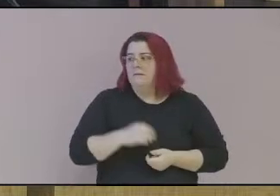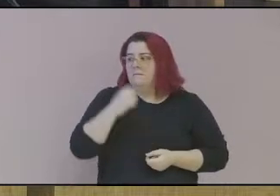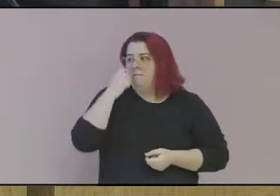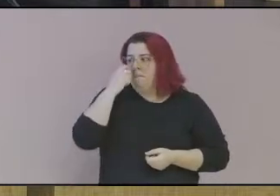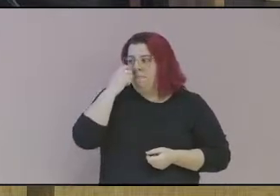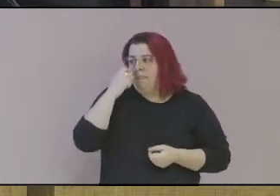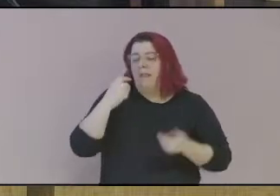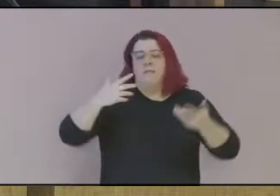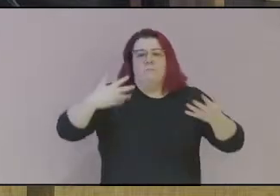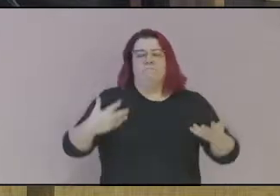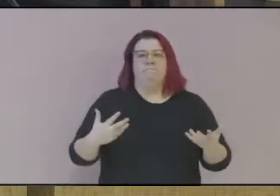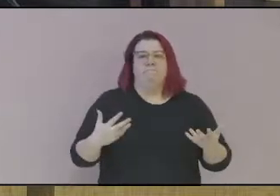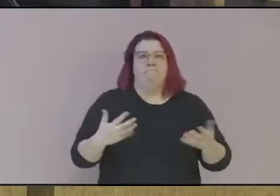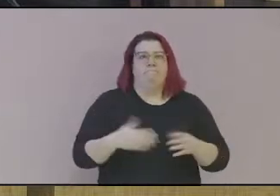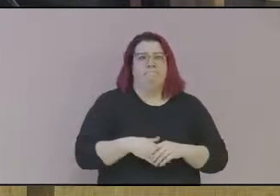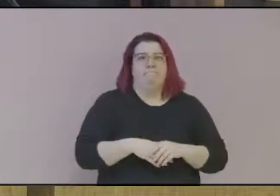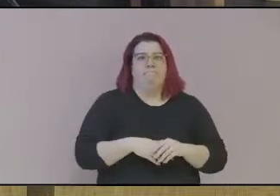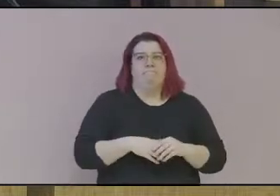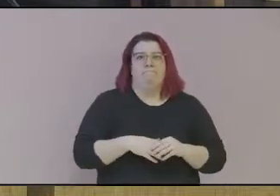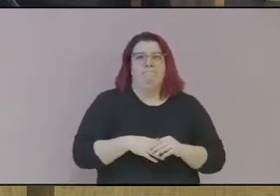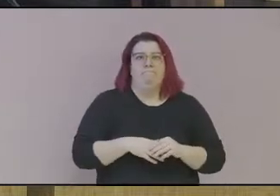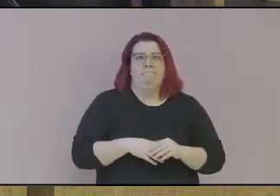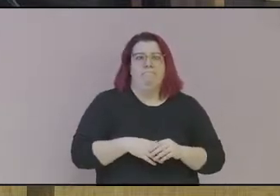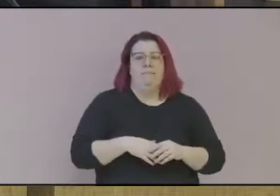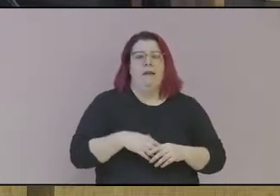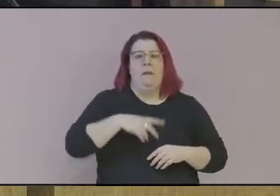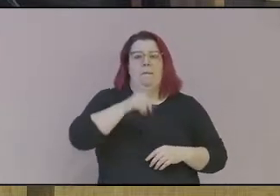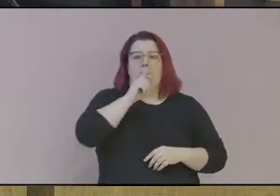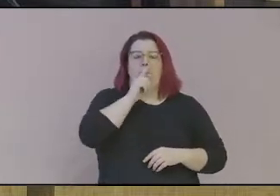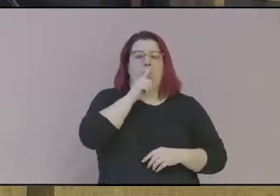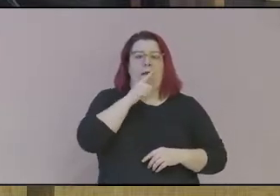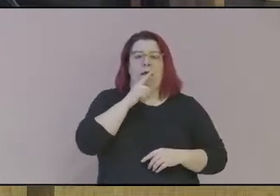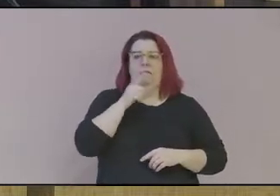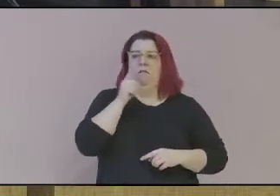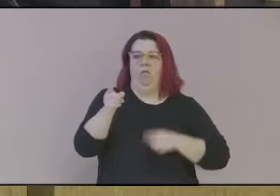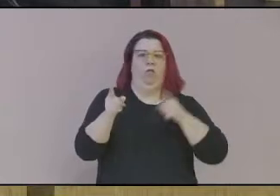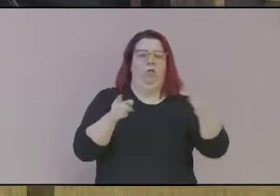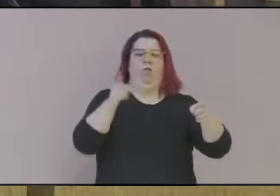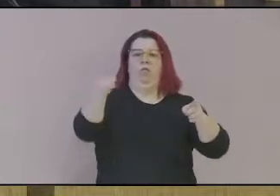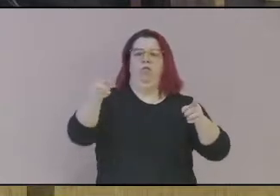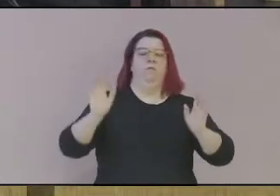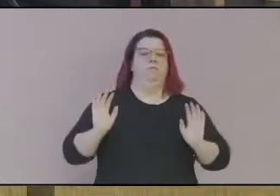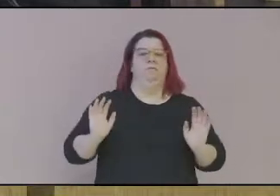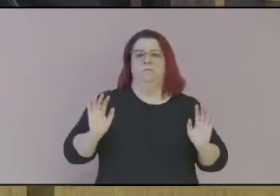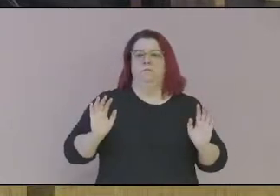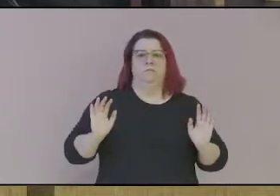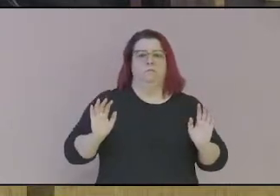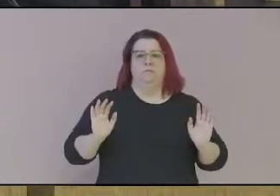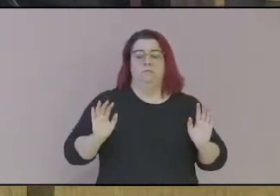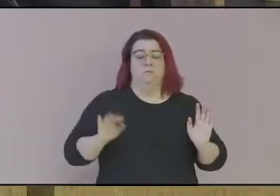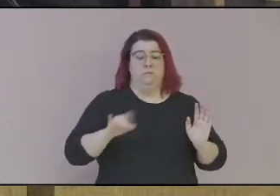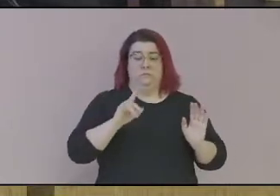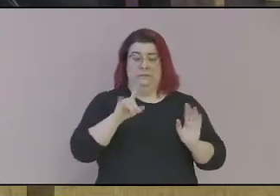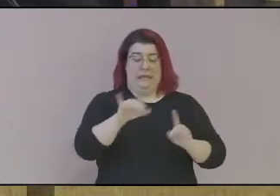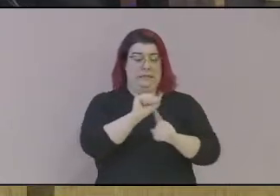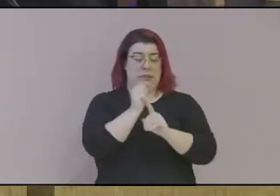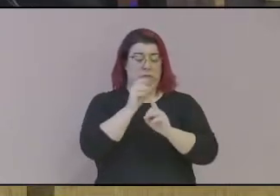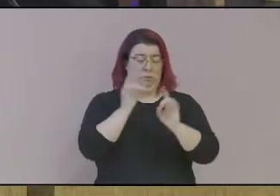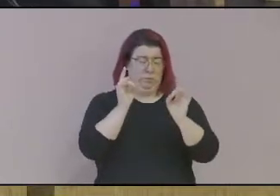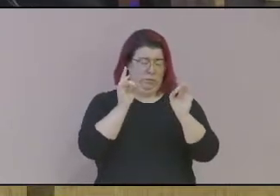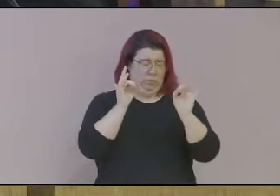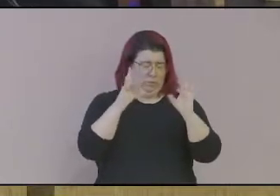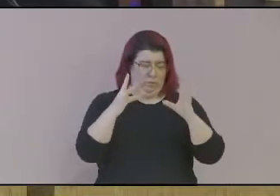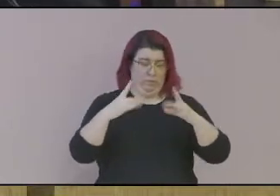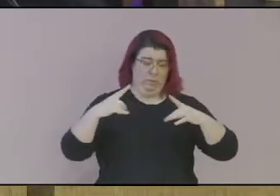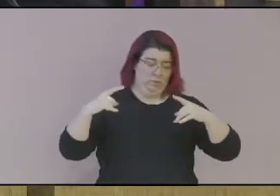I don't have a pointed critique at any one person, and I hope it doesn't sound like I do. This was a horrible, complex situation, and most of the members of the